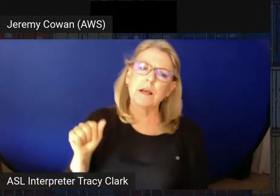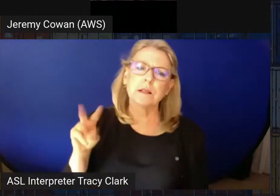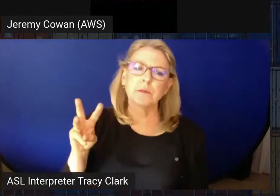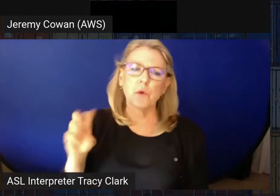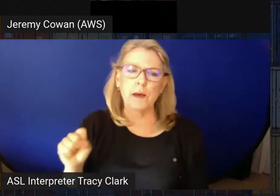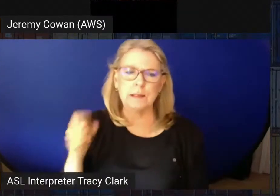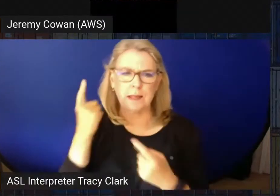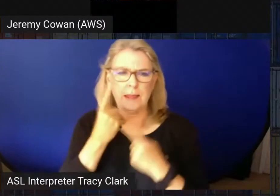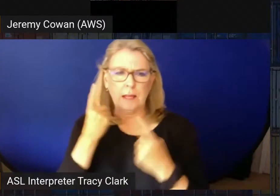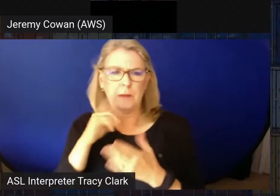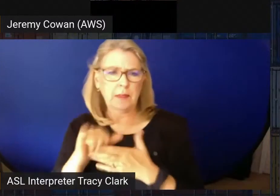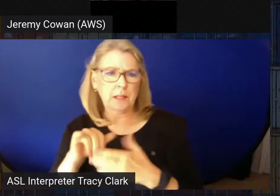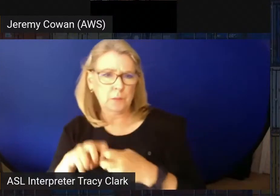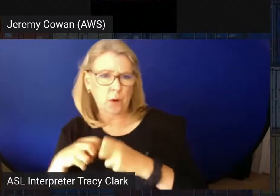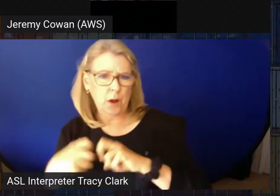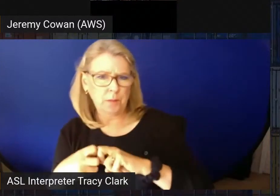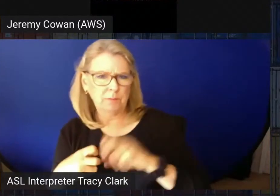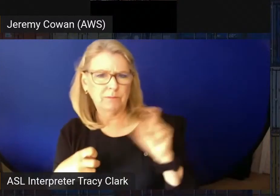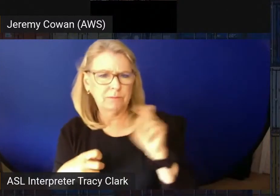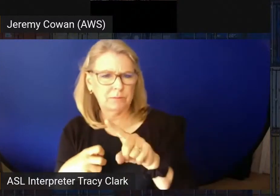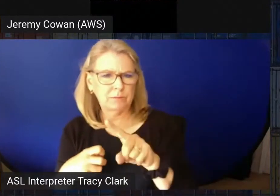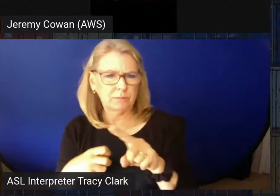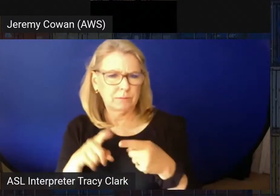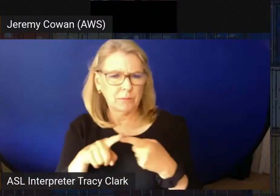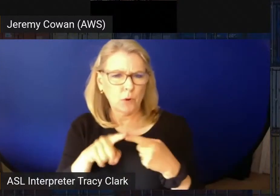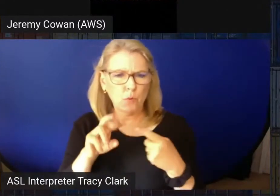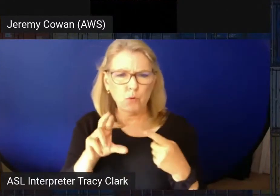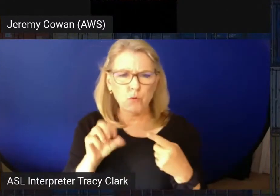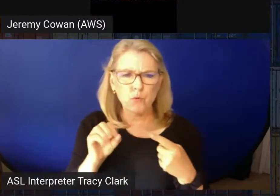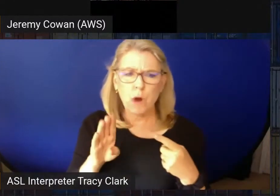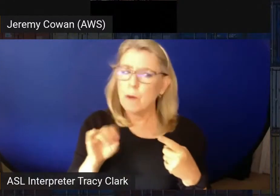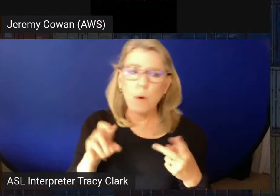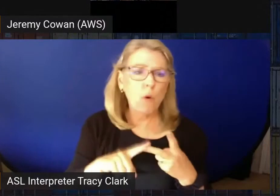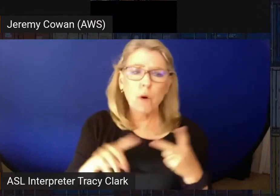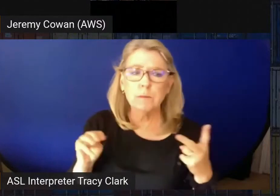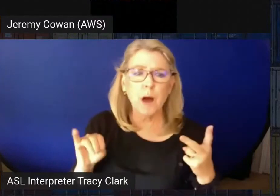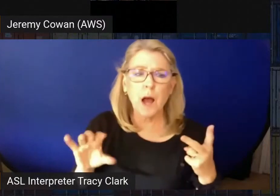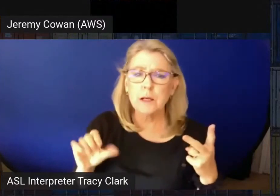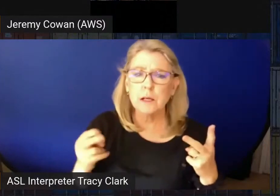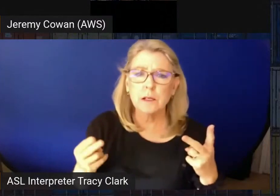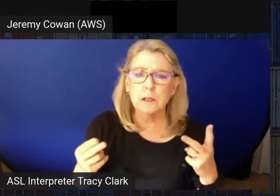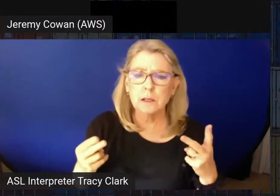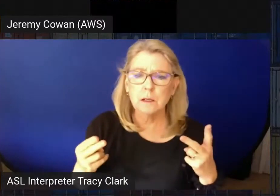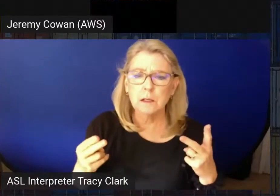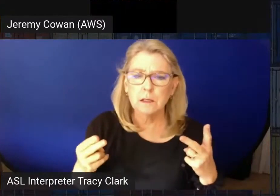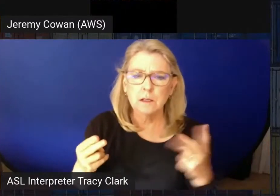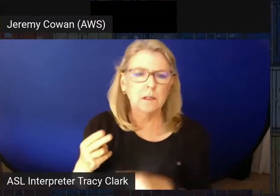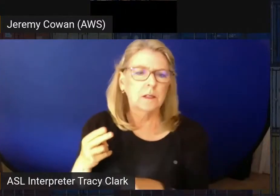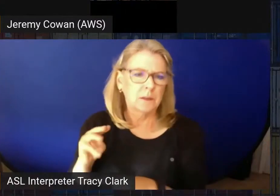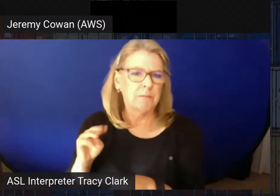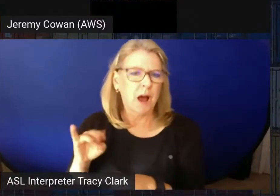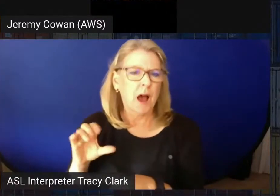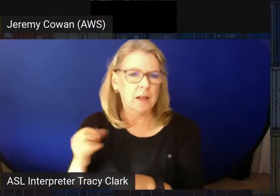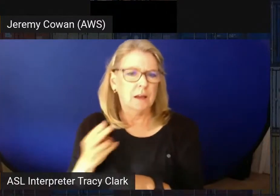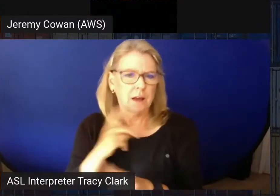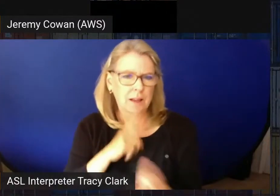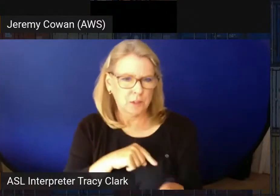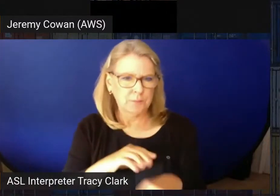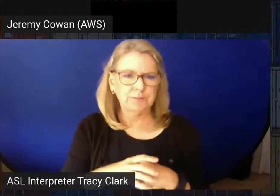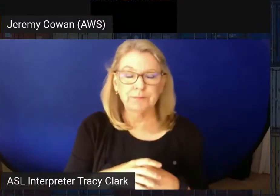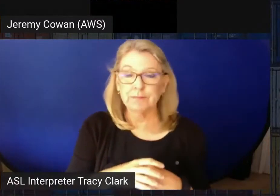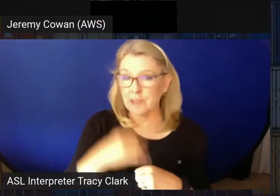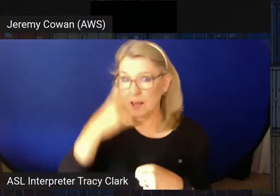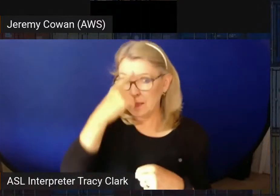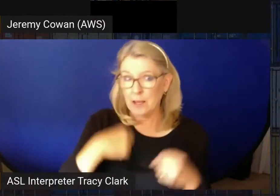problem? And this is for either Rob or Micah. I can take this one. Okay. Yeah, I think there's two